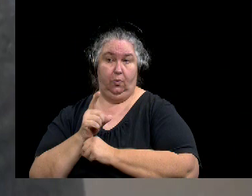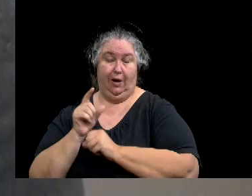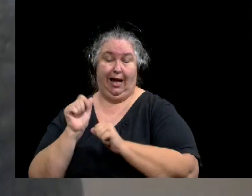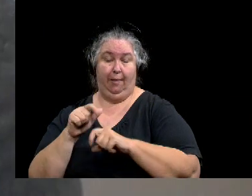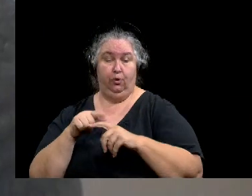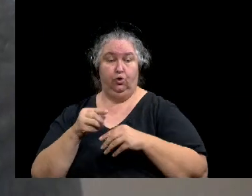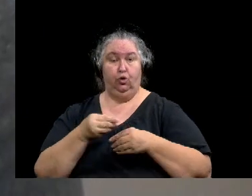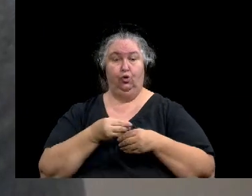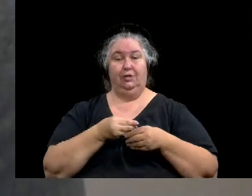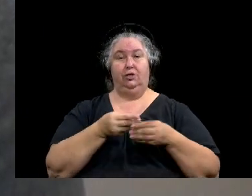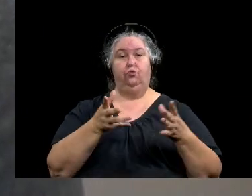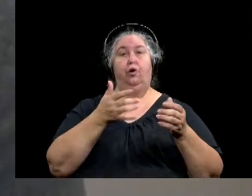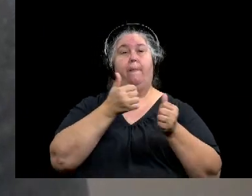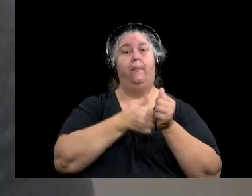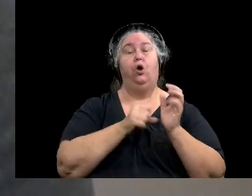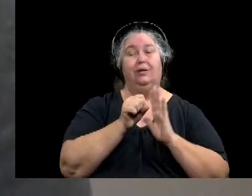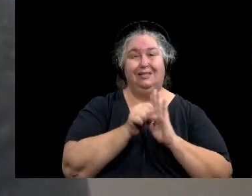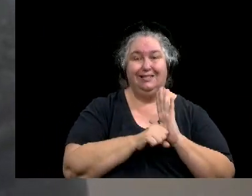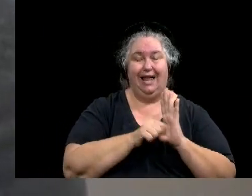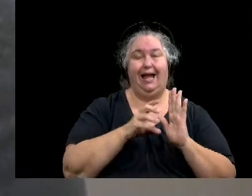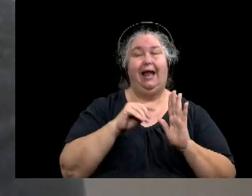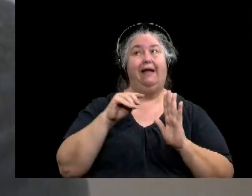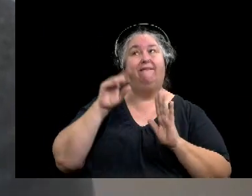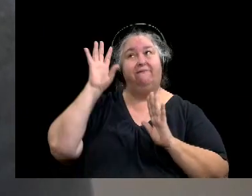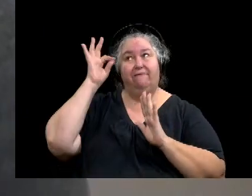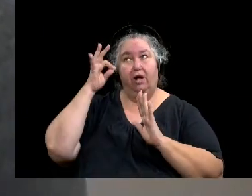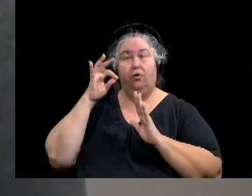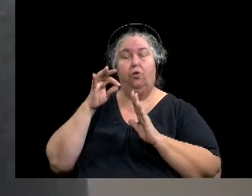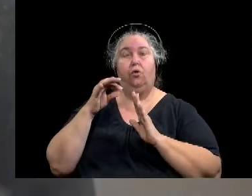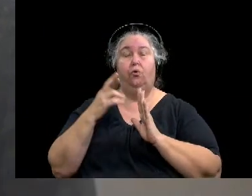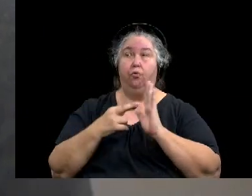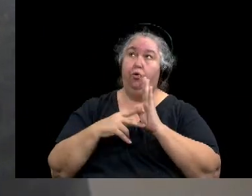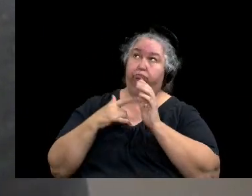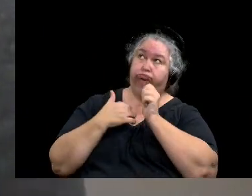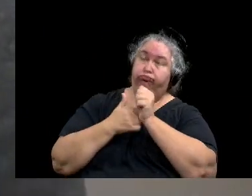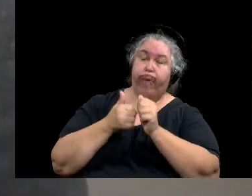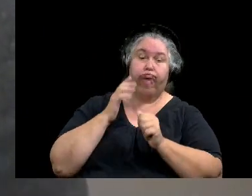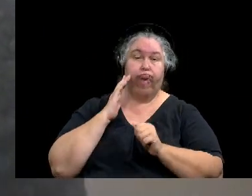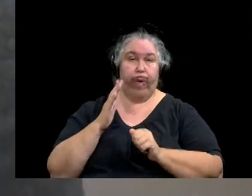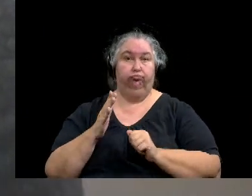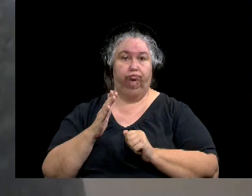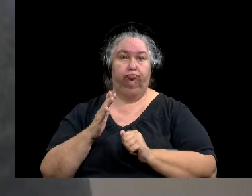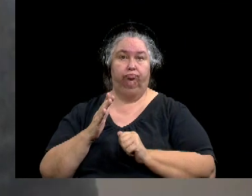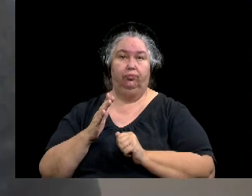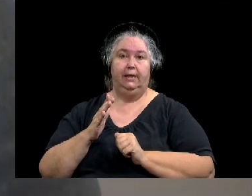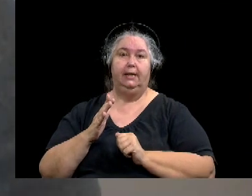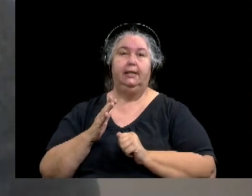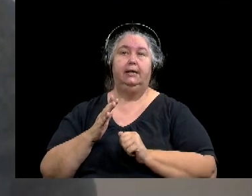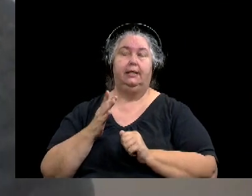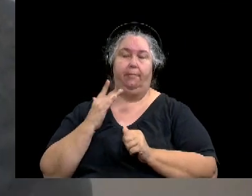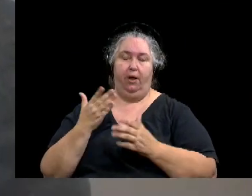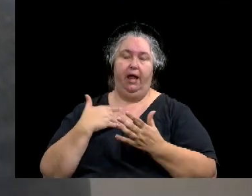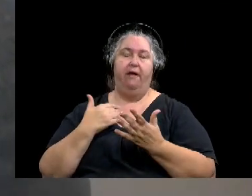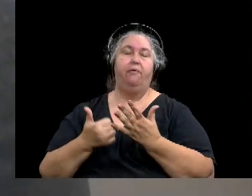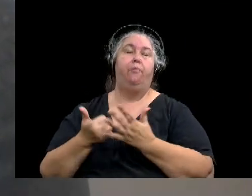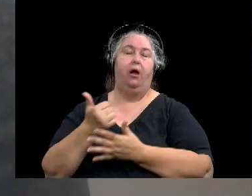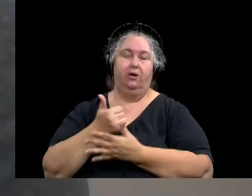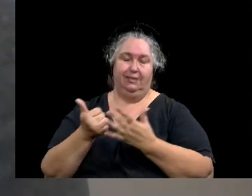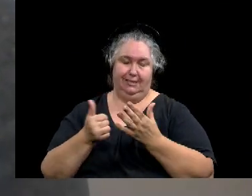per state and federal guidelines, which will probably have a prioritization